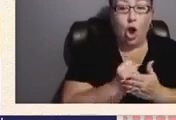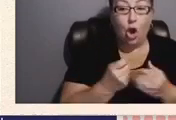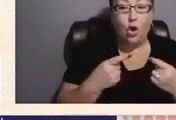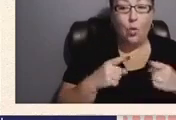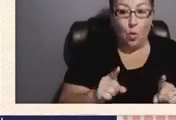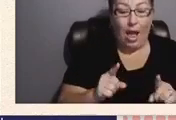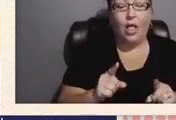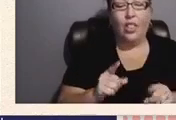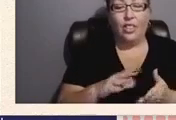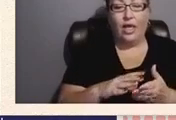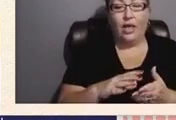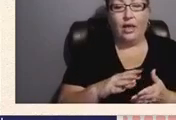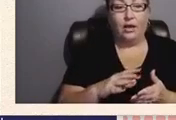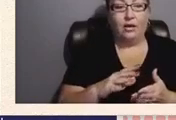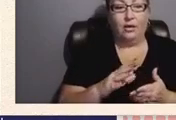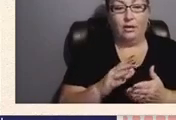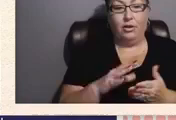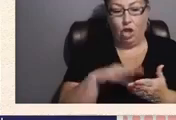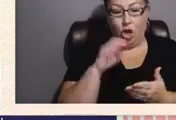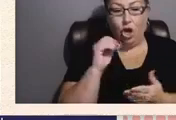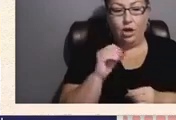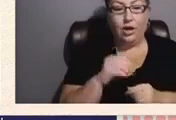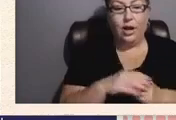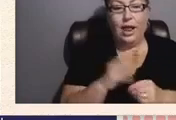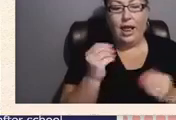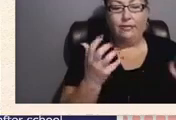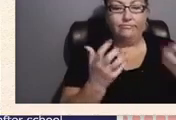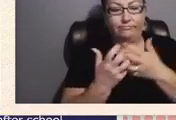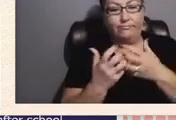the accountability across core programs.